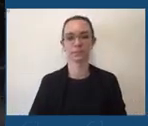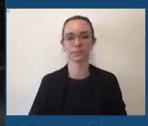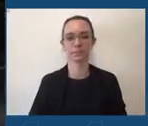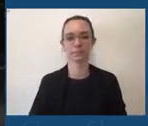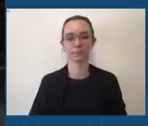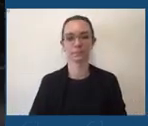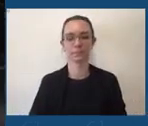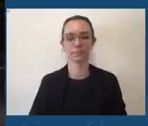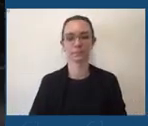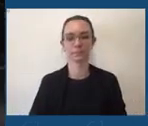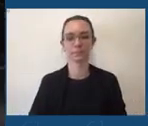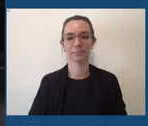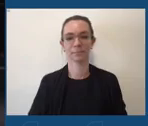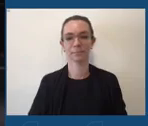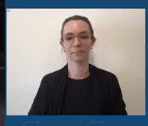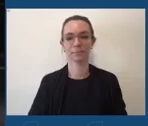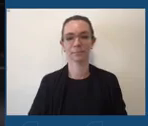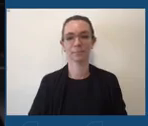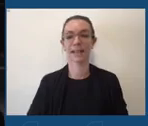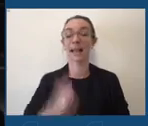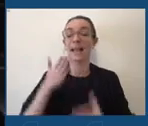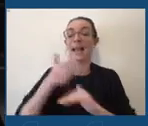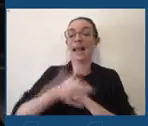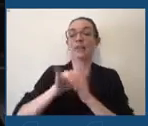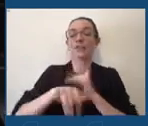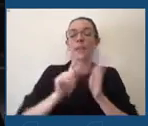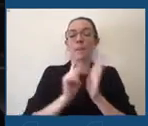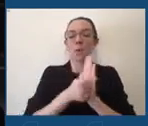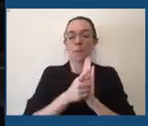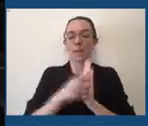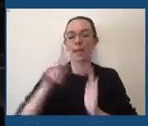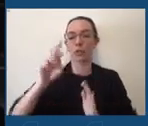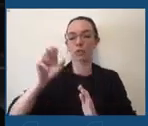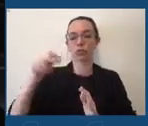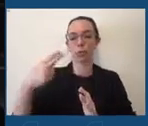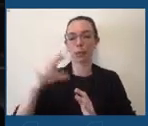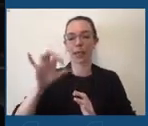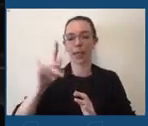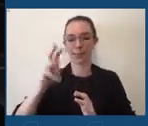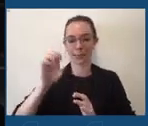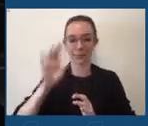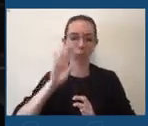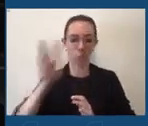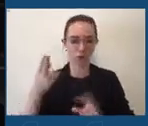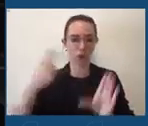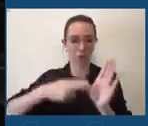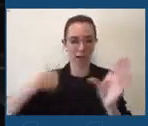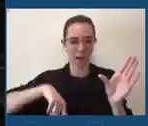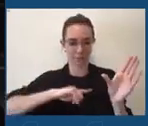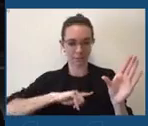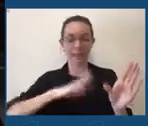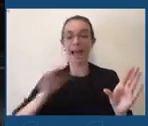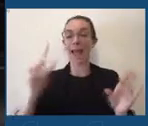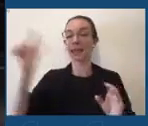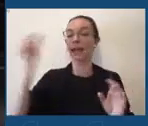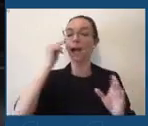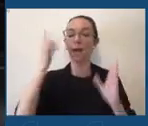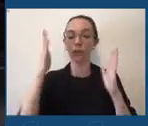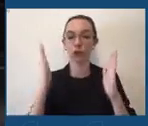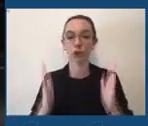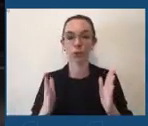And after that moment, and Ruth Clemens will join us, after this moment, the governor...